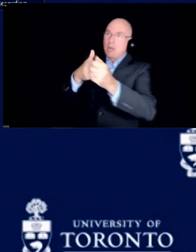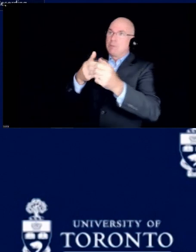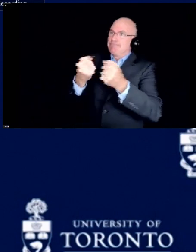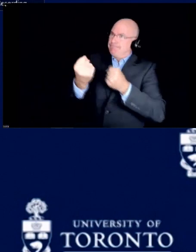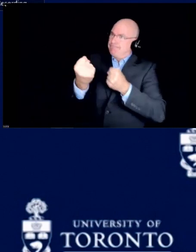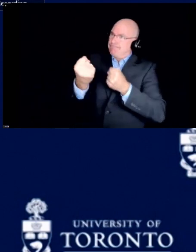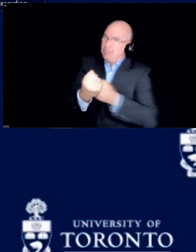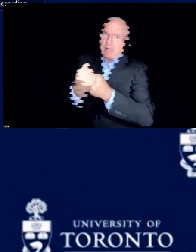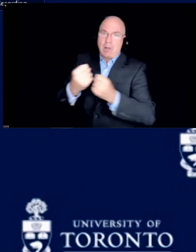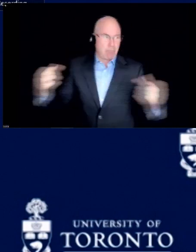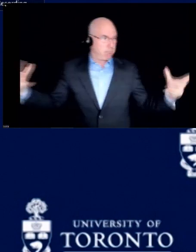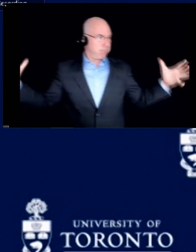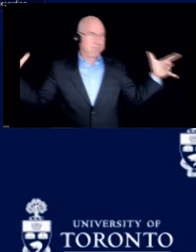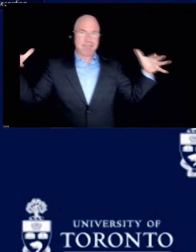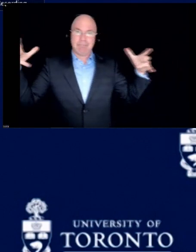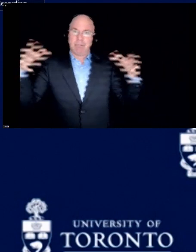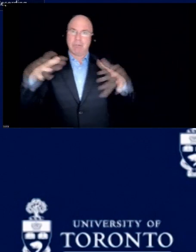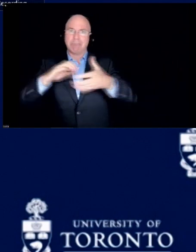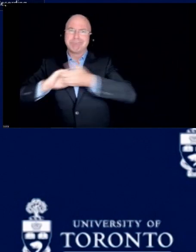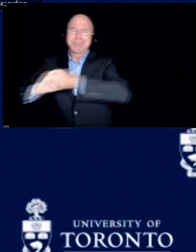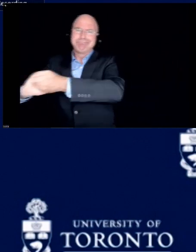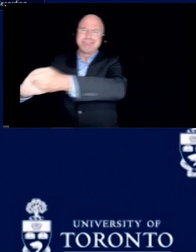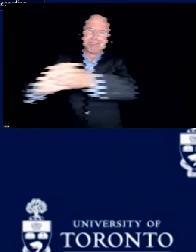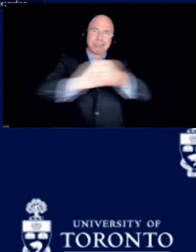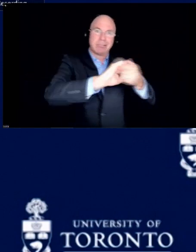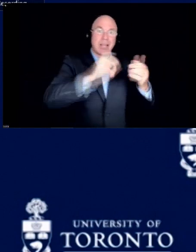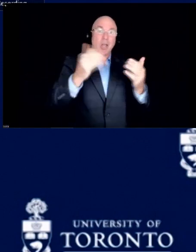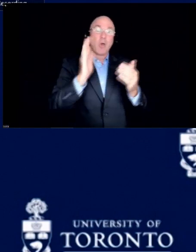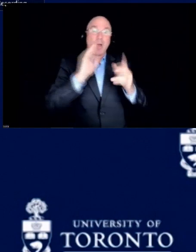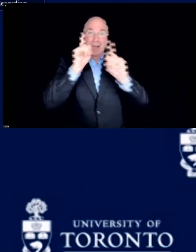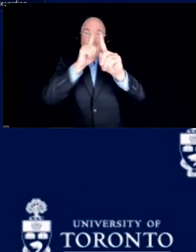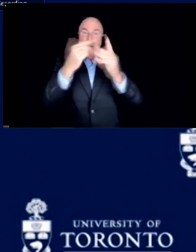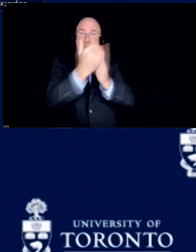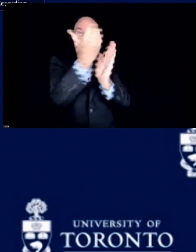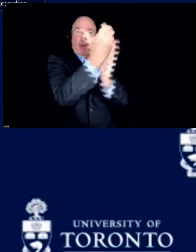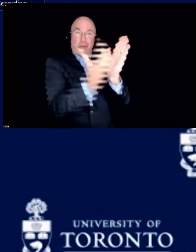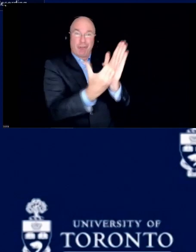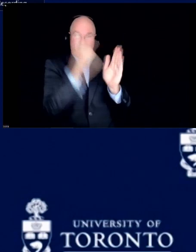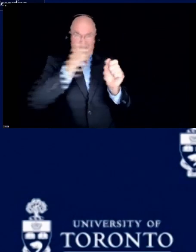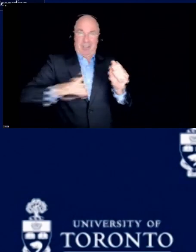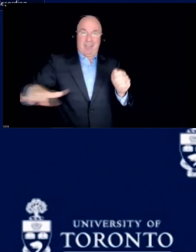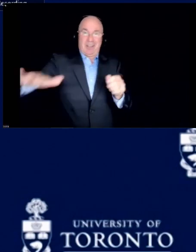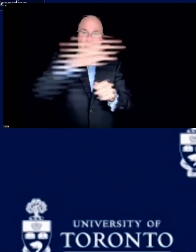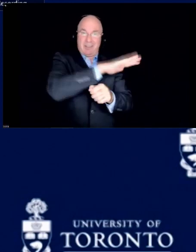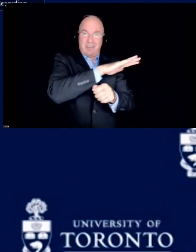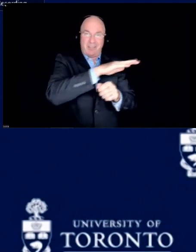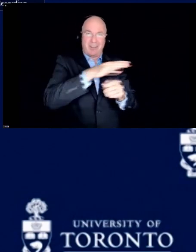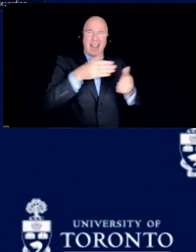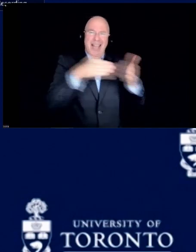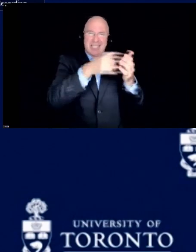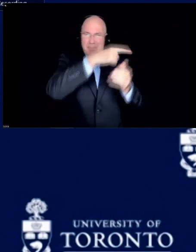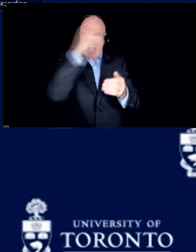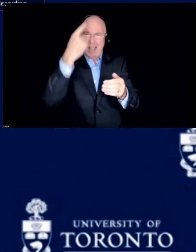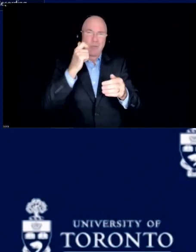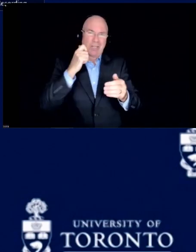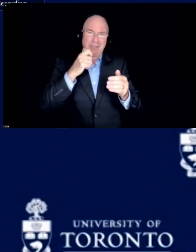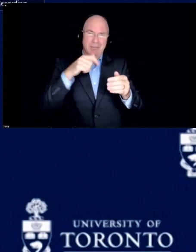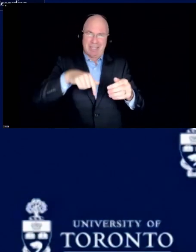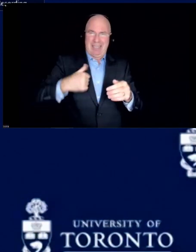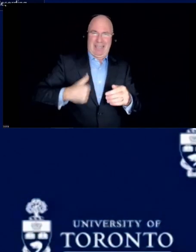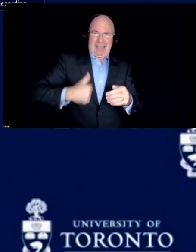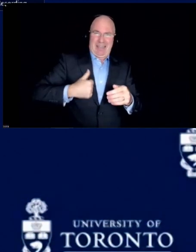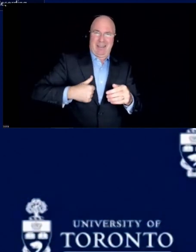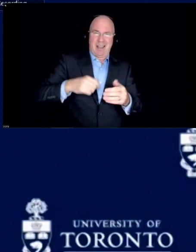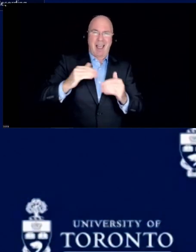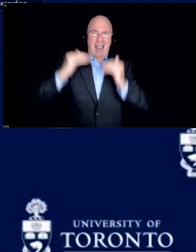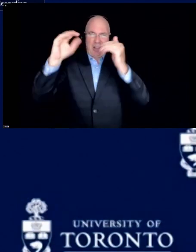together to co-create the Scarborough National Charter on anti-Black racism and Black inclusion in Canadian higher education, we need to keep in mind the fact